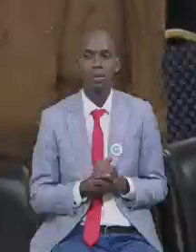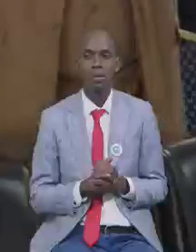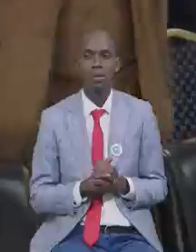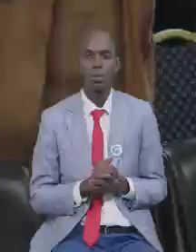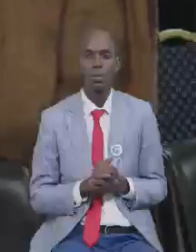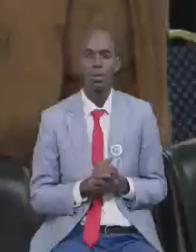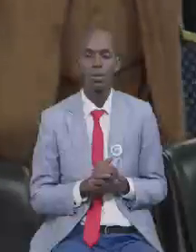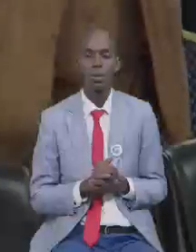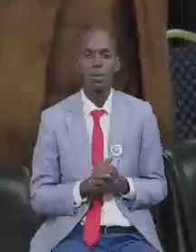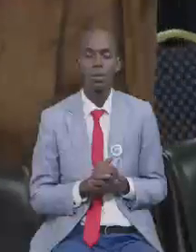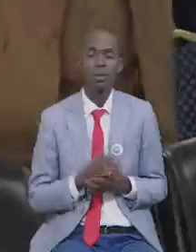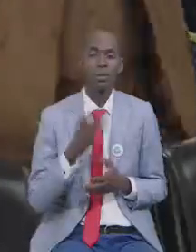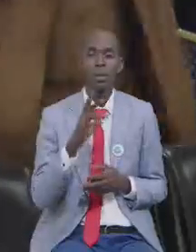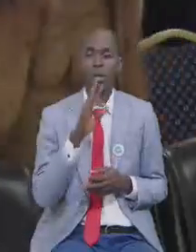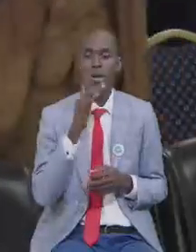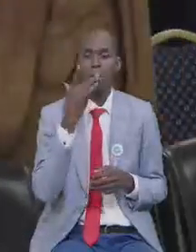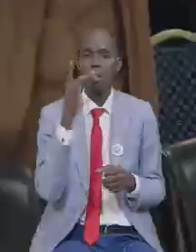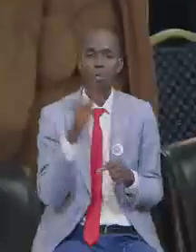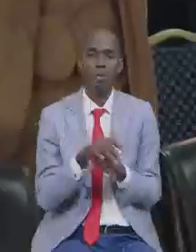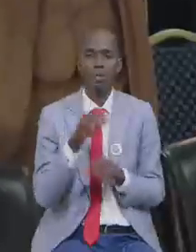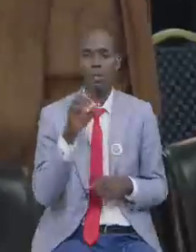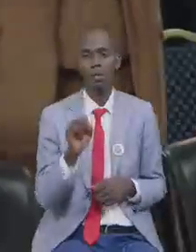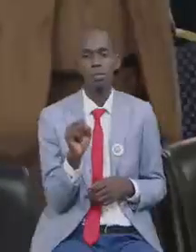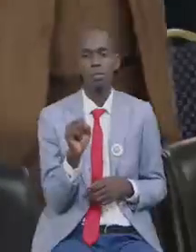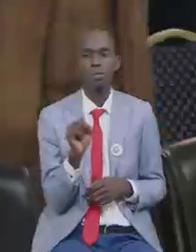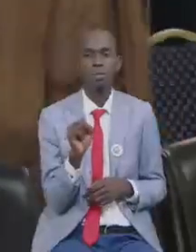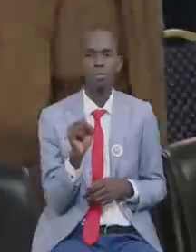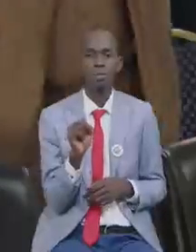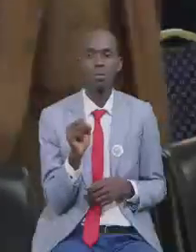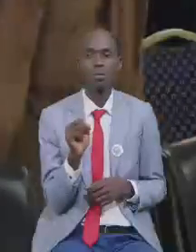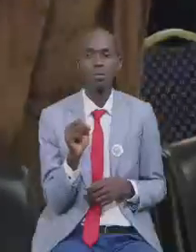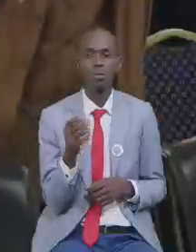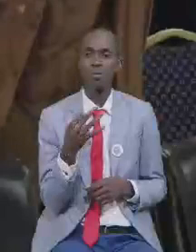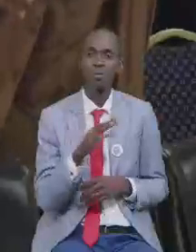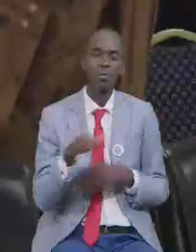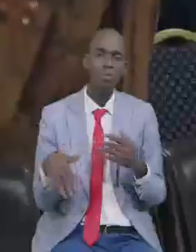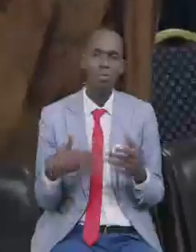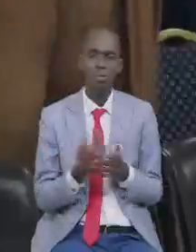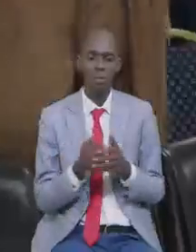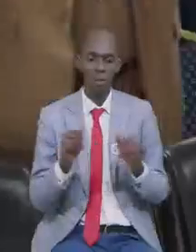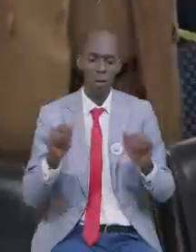There are promises of all possibilities,